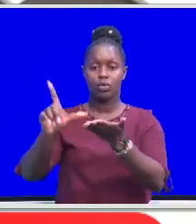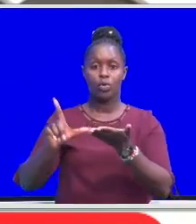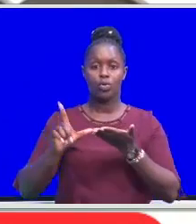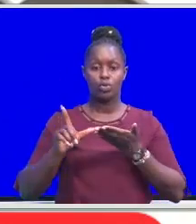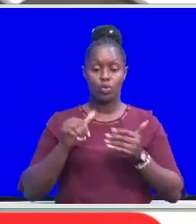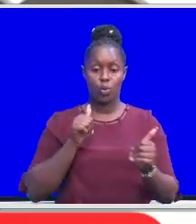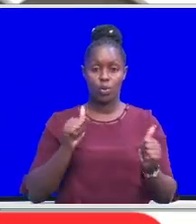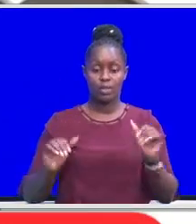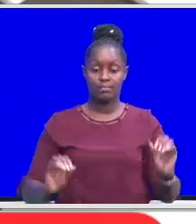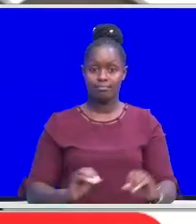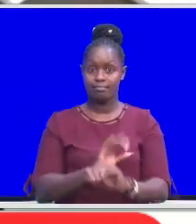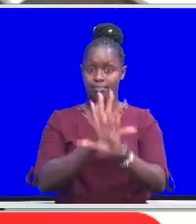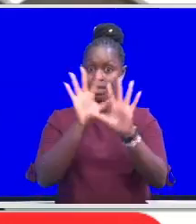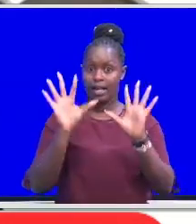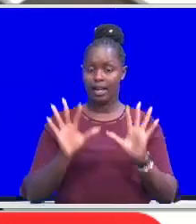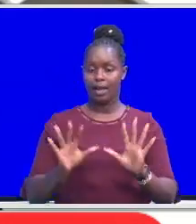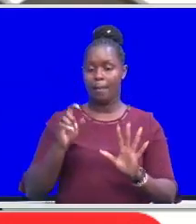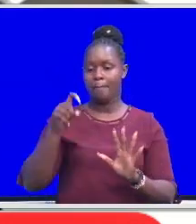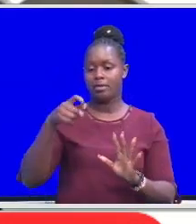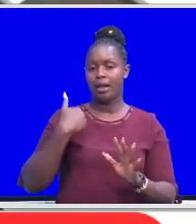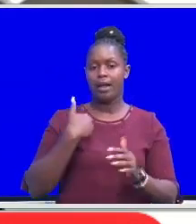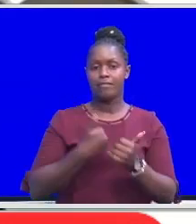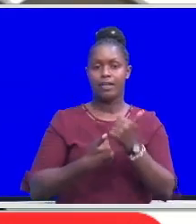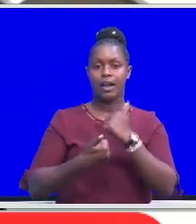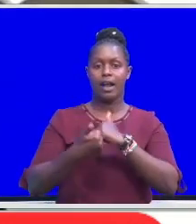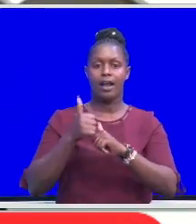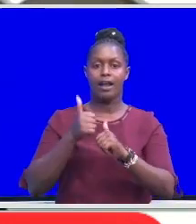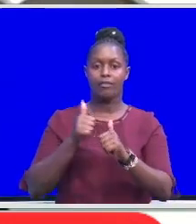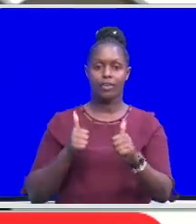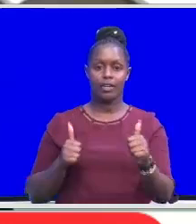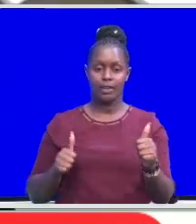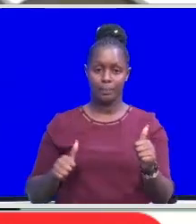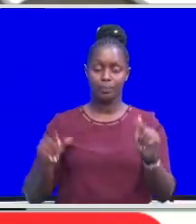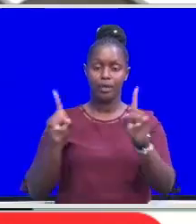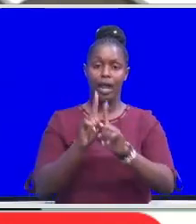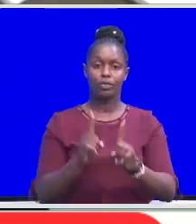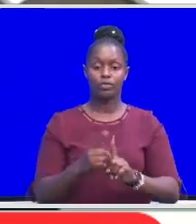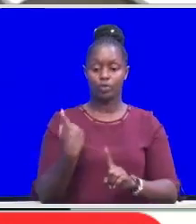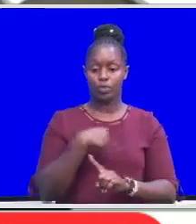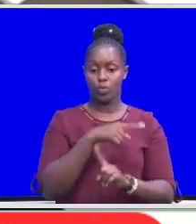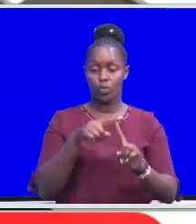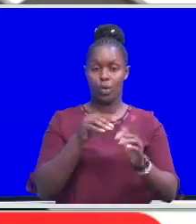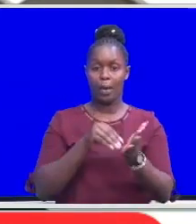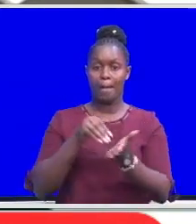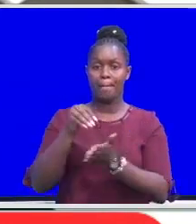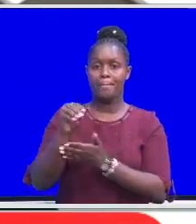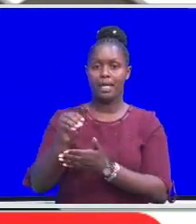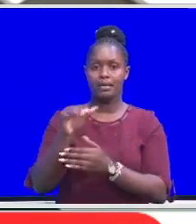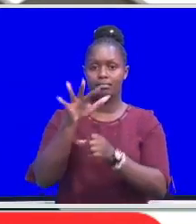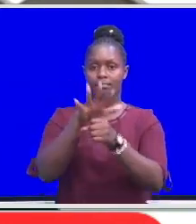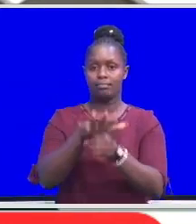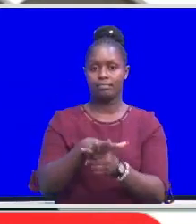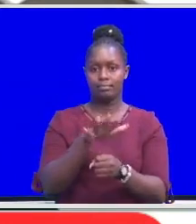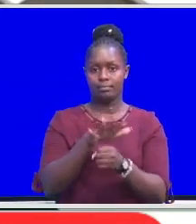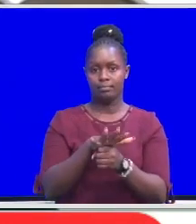which clearly could have been avoided, and we paid quite a lot.